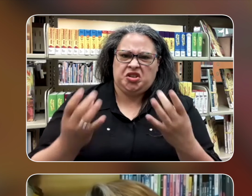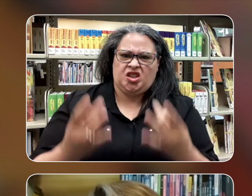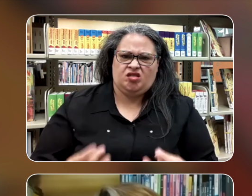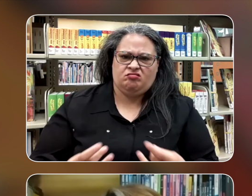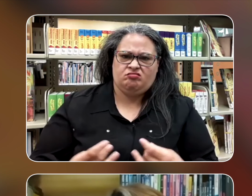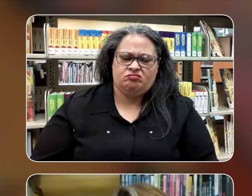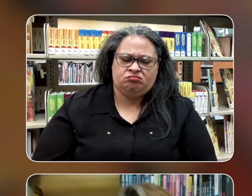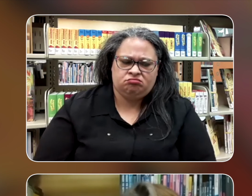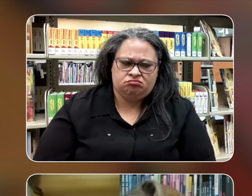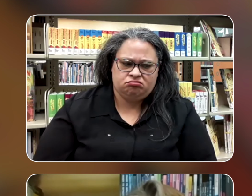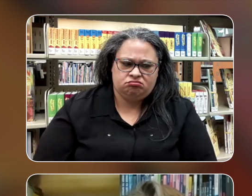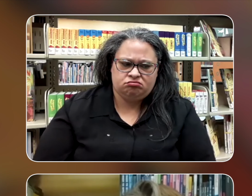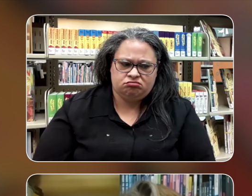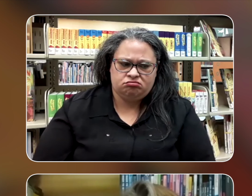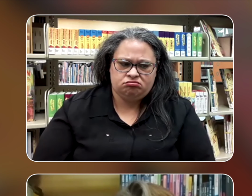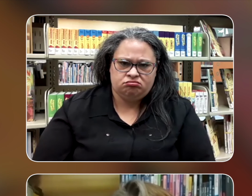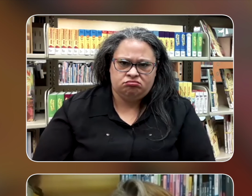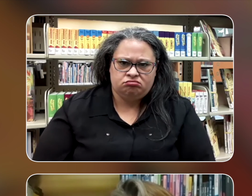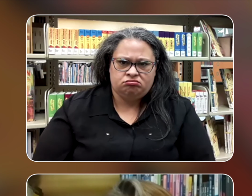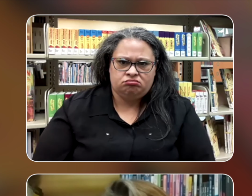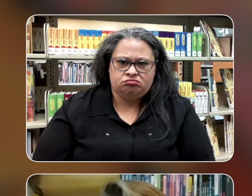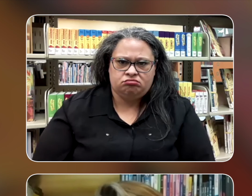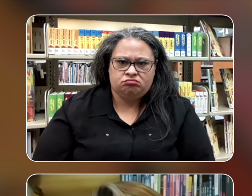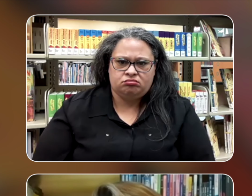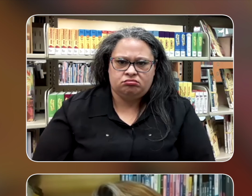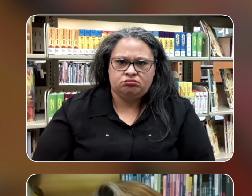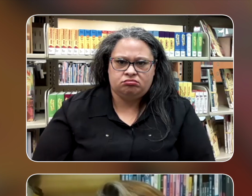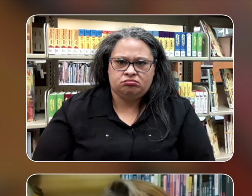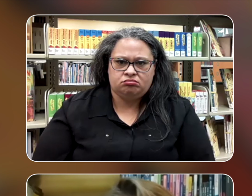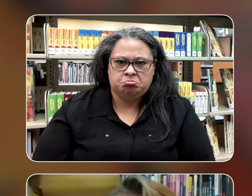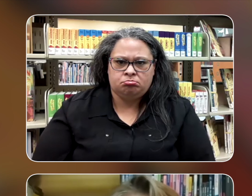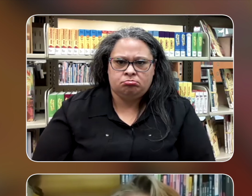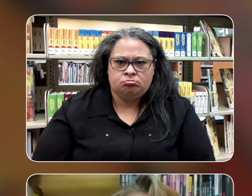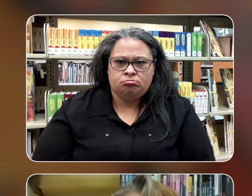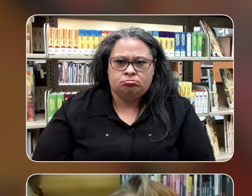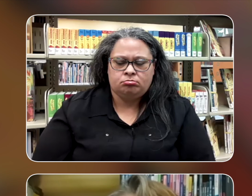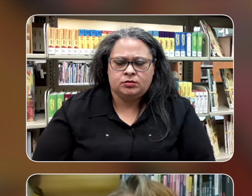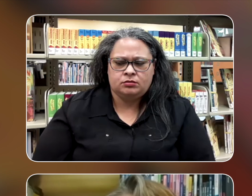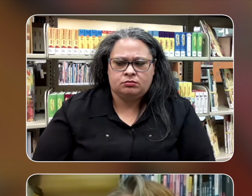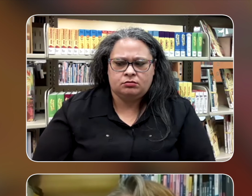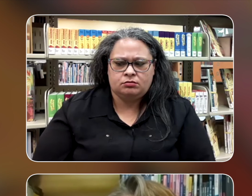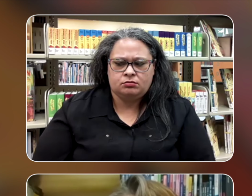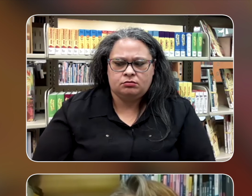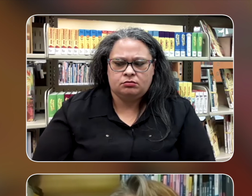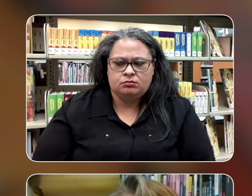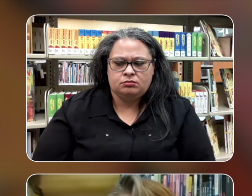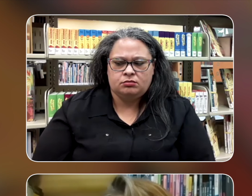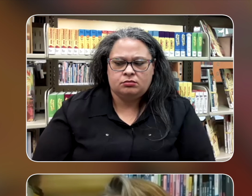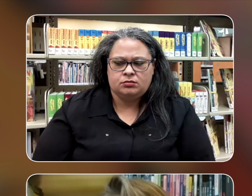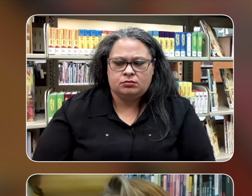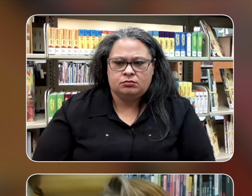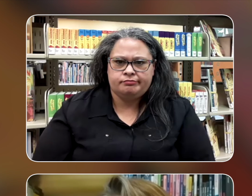Juego a los piratas con Ollie en el recreo, pero no me divierto mucho. ¿Por qué no pueden jugar fútbol los